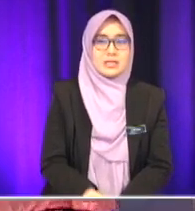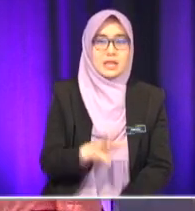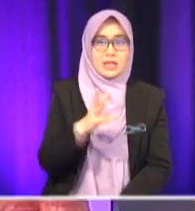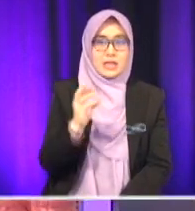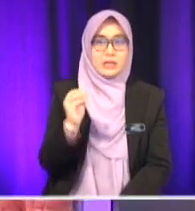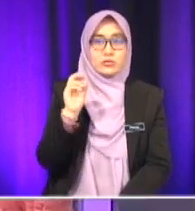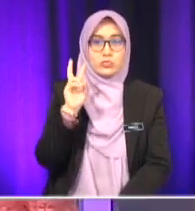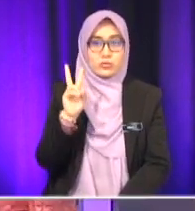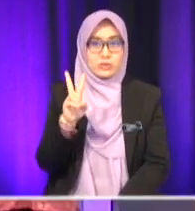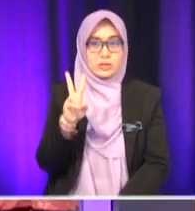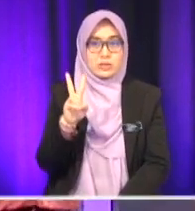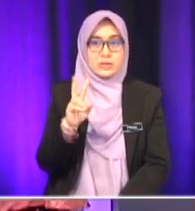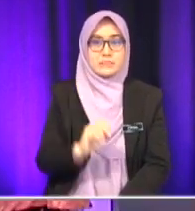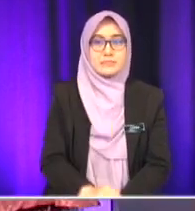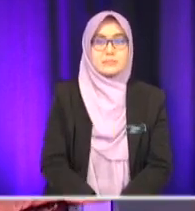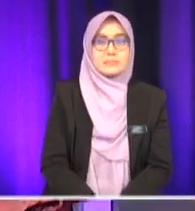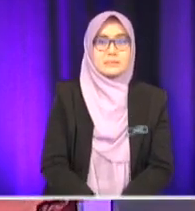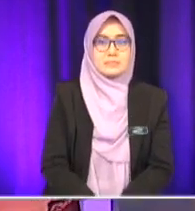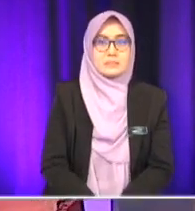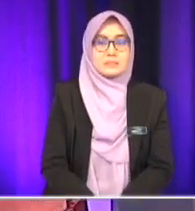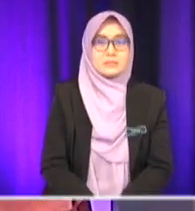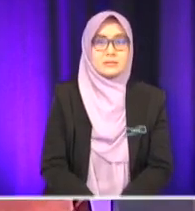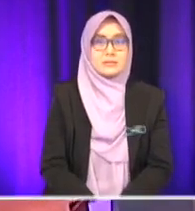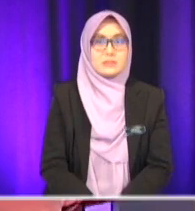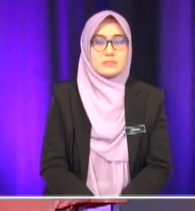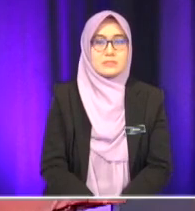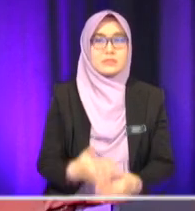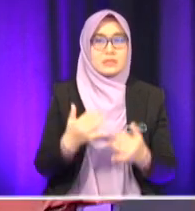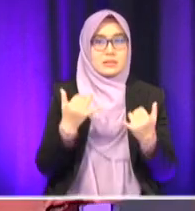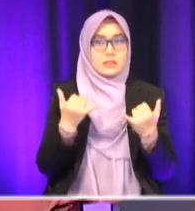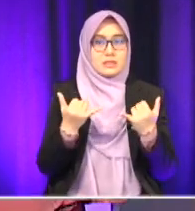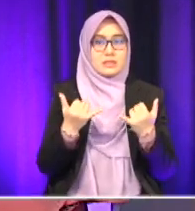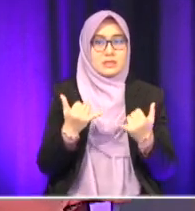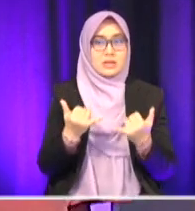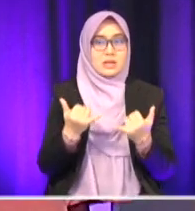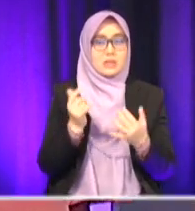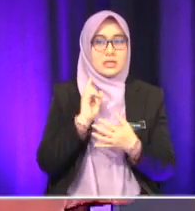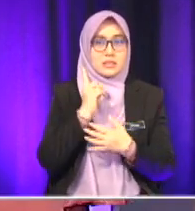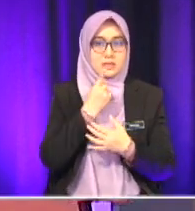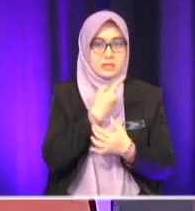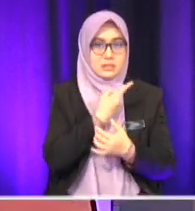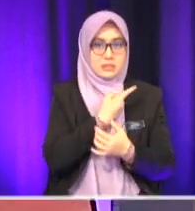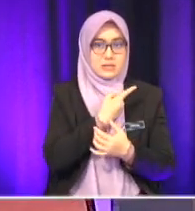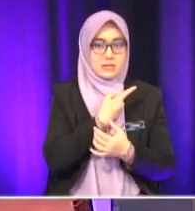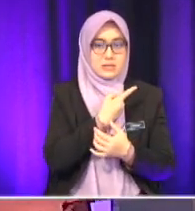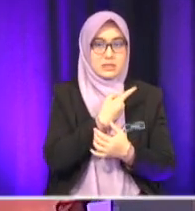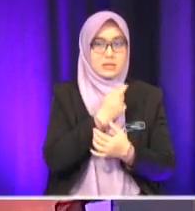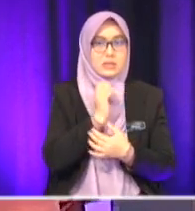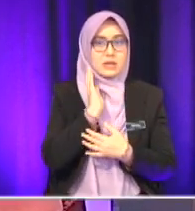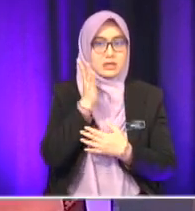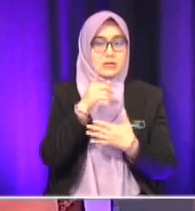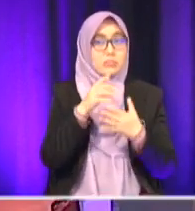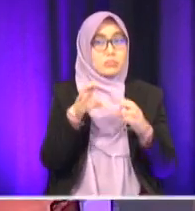Okay. Okay. So here, what you are going to do in part 4.